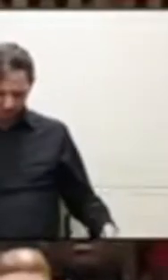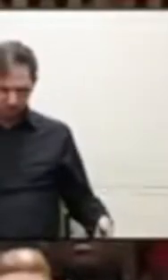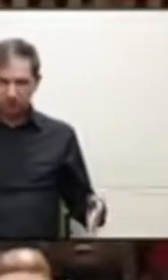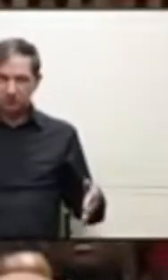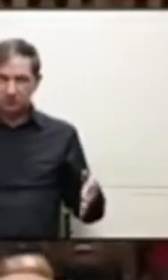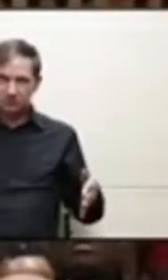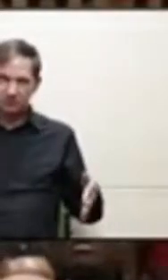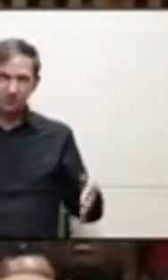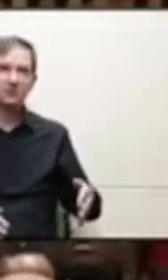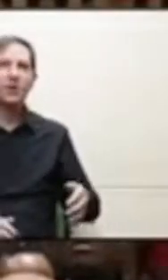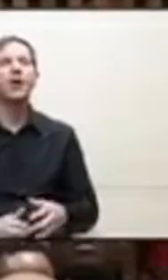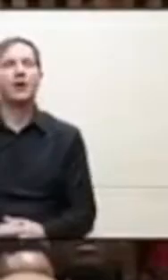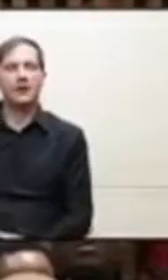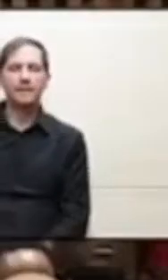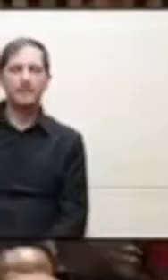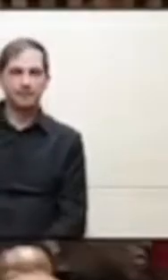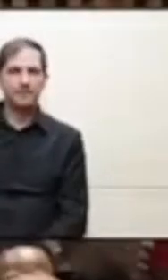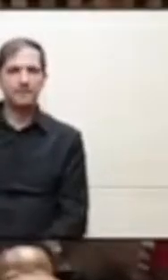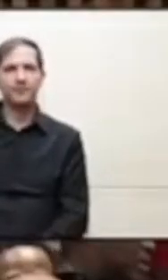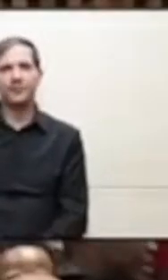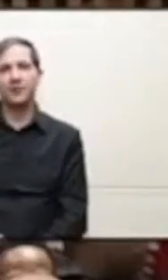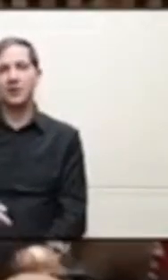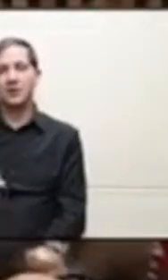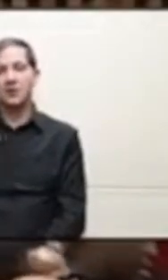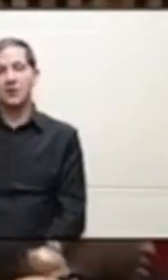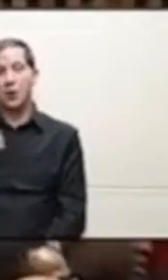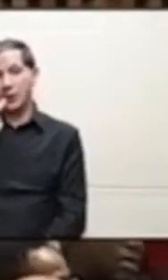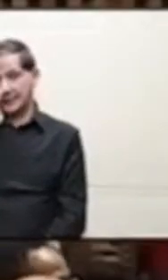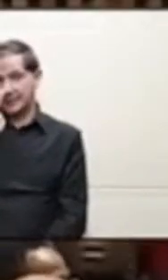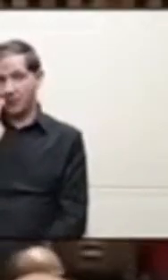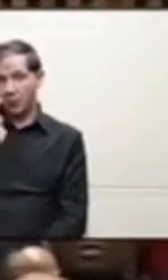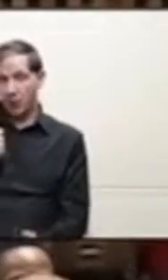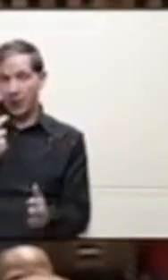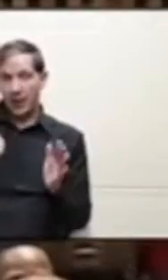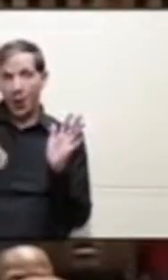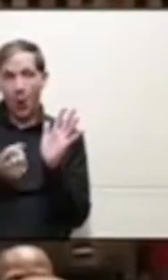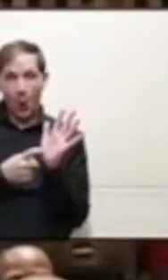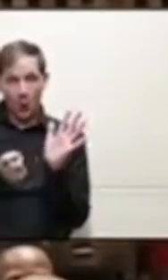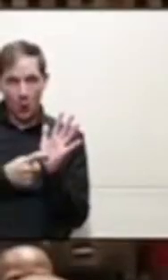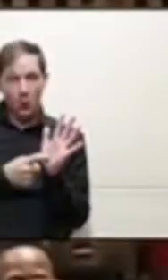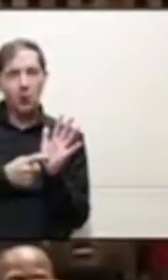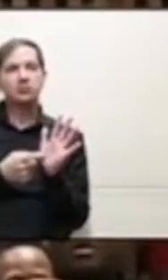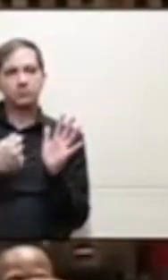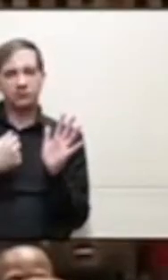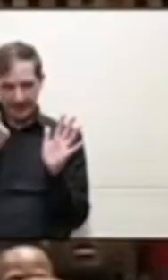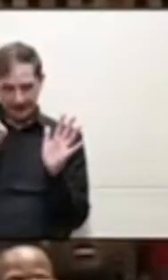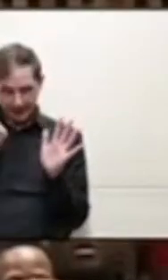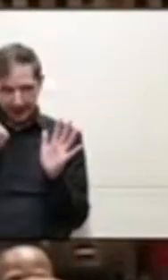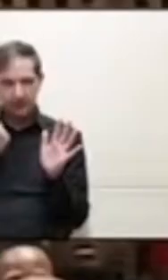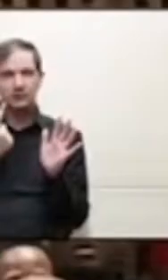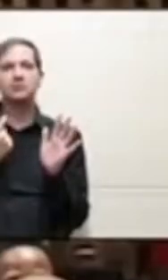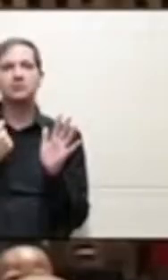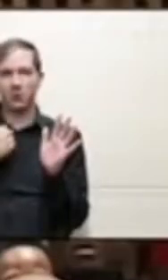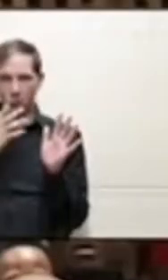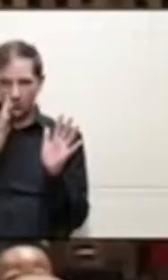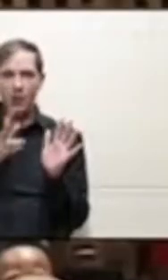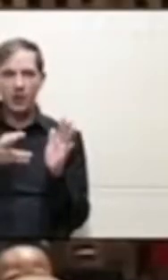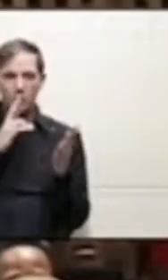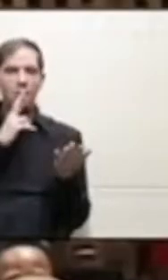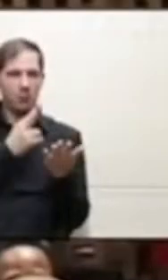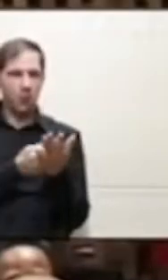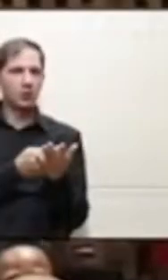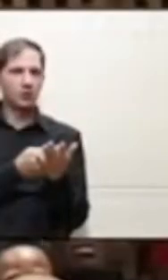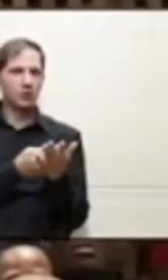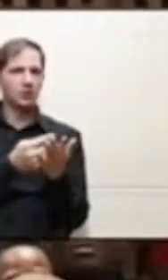anyone who's disputing or who's saying that we owe them, we are more than happy to entertain that, and we will report that we do not